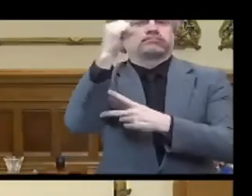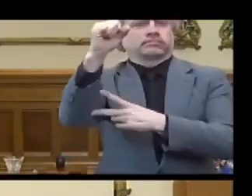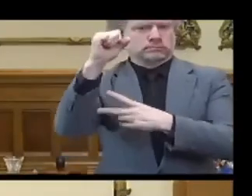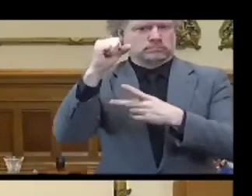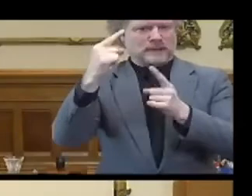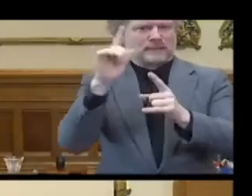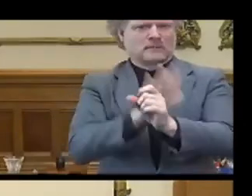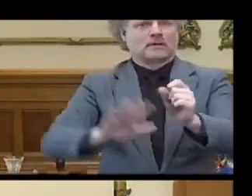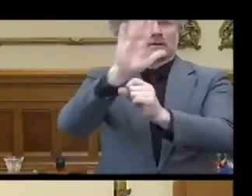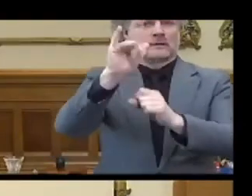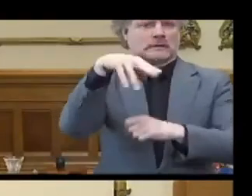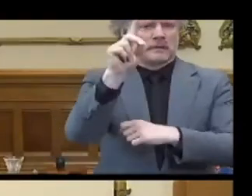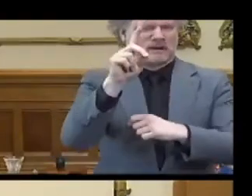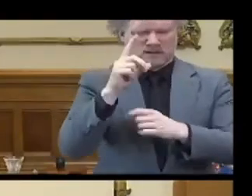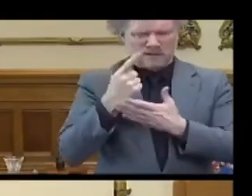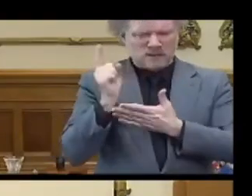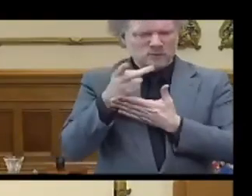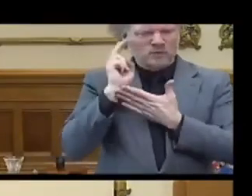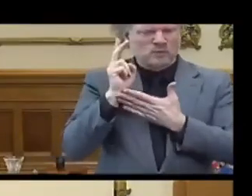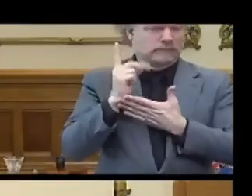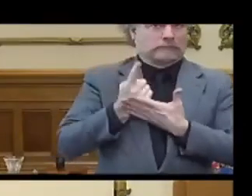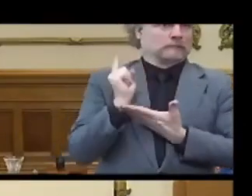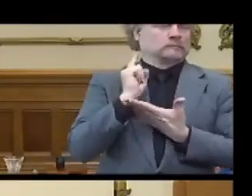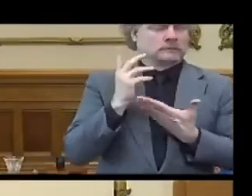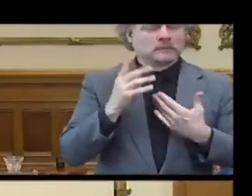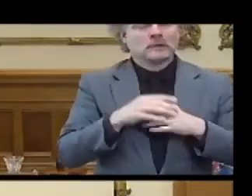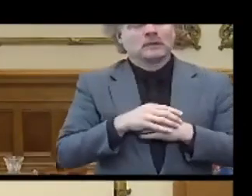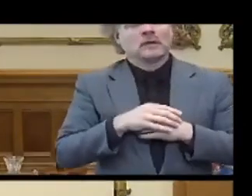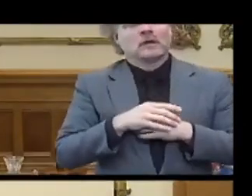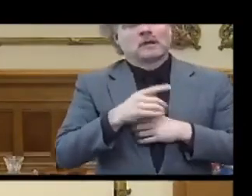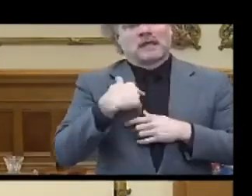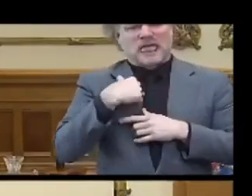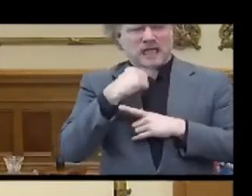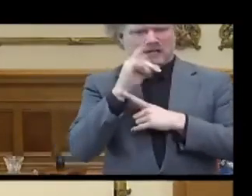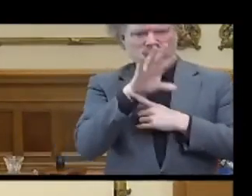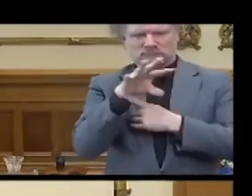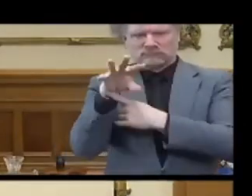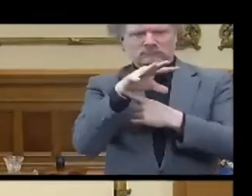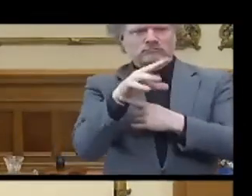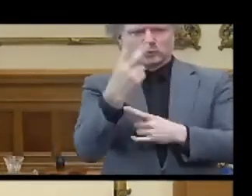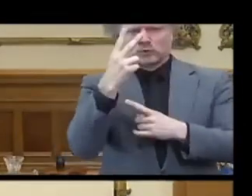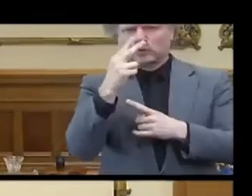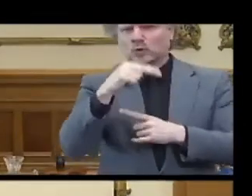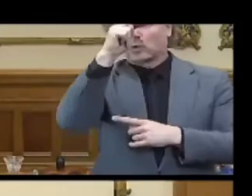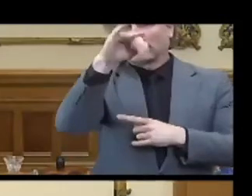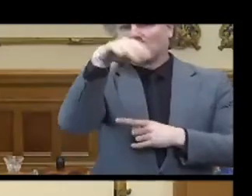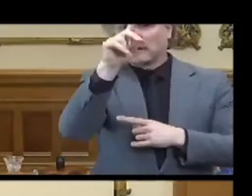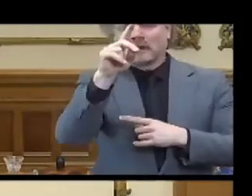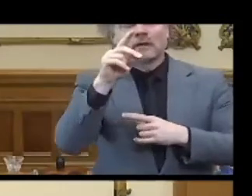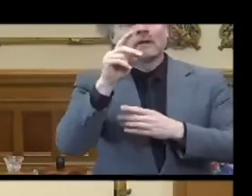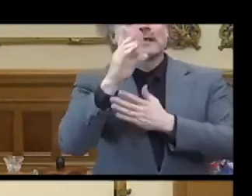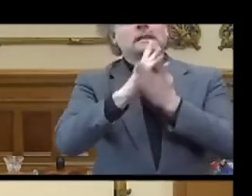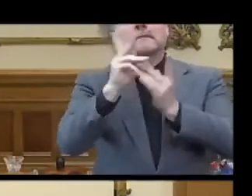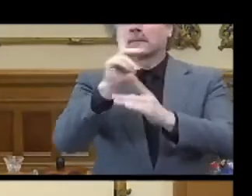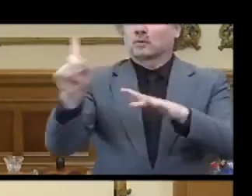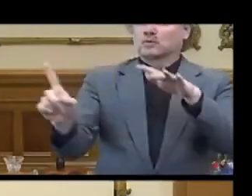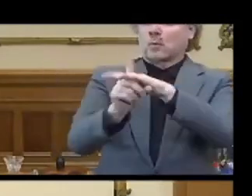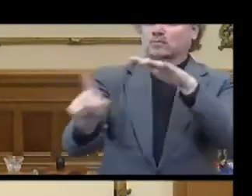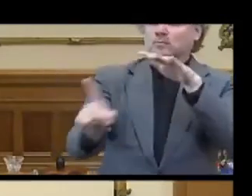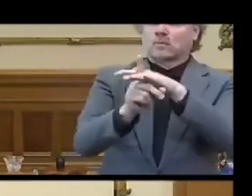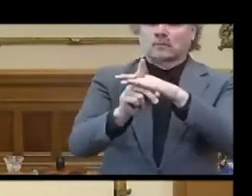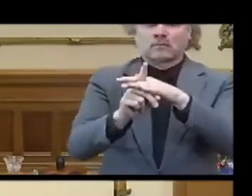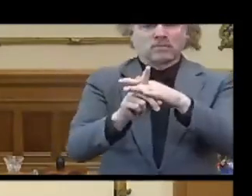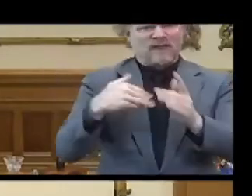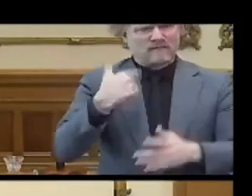state a couple of weeks ago or a week ago. I covered two of them in Northwest Indiana, and we had people showing up